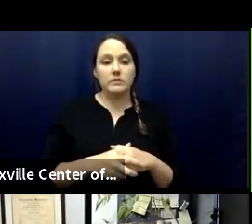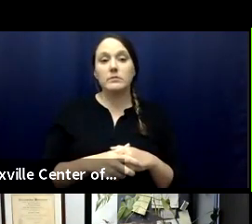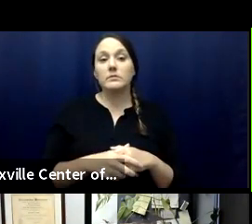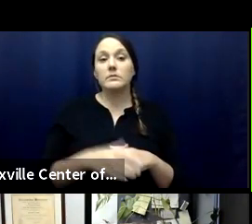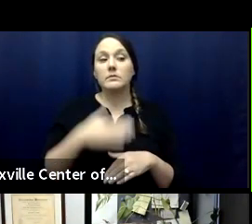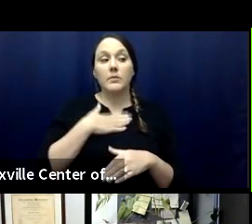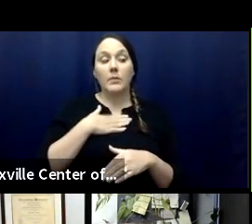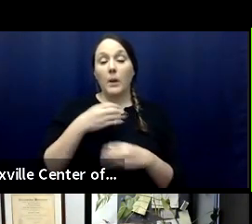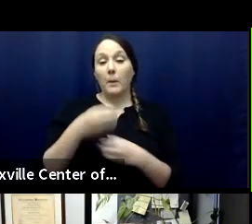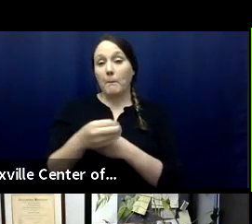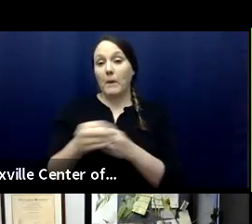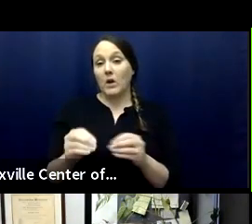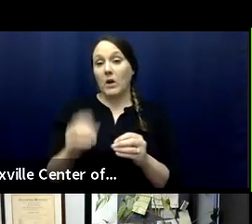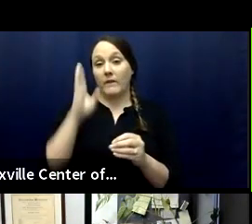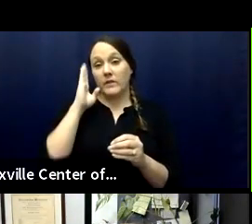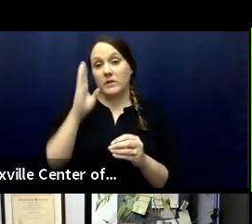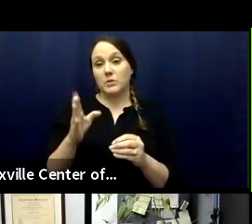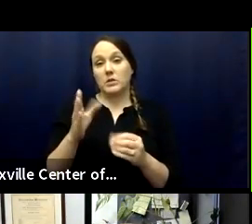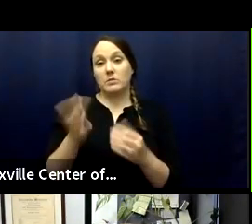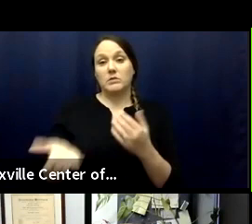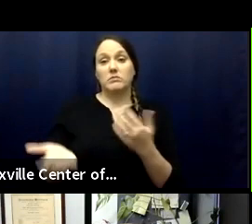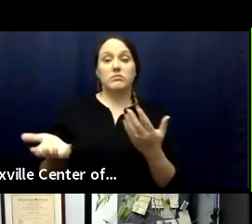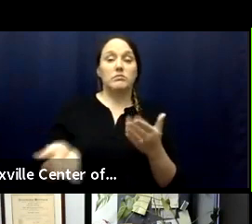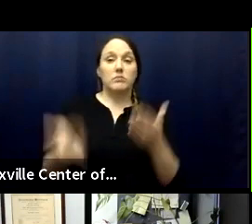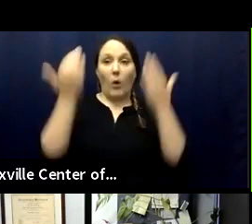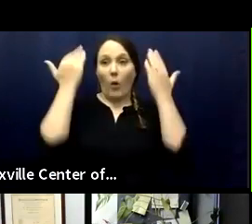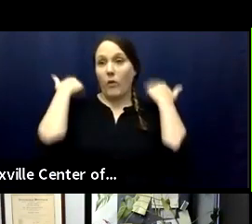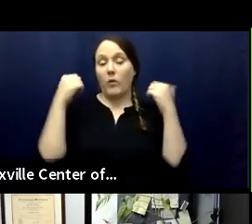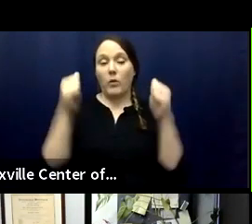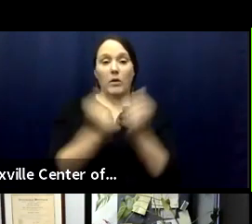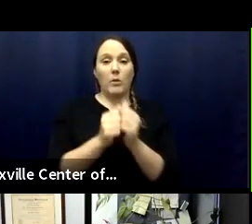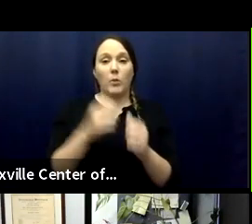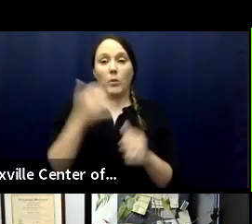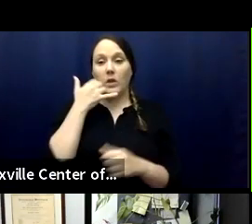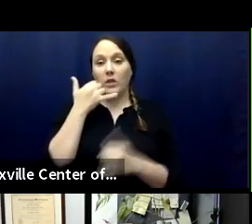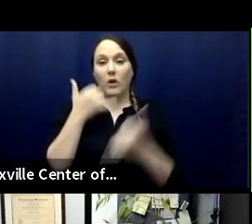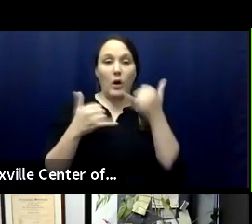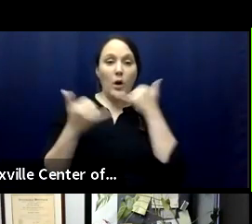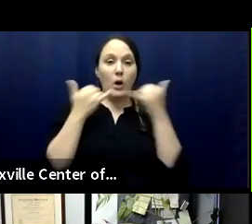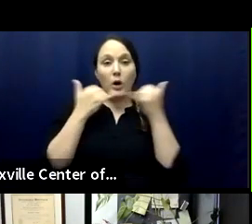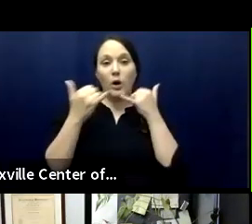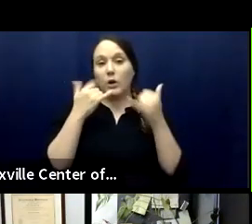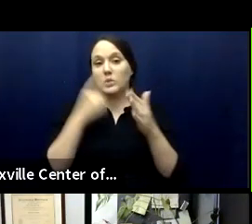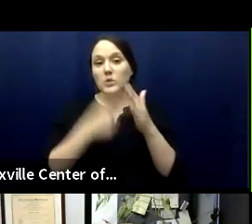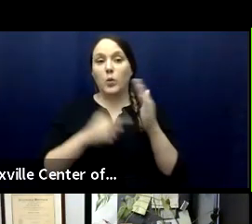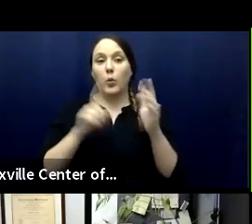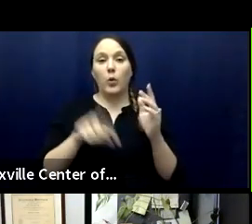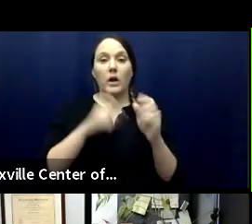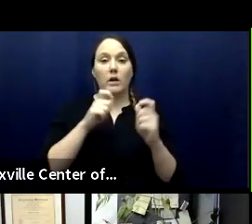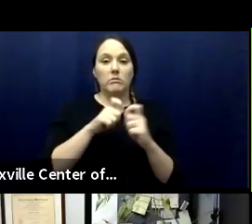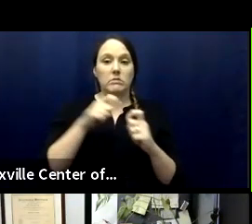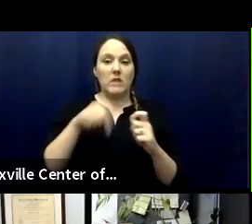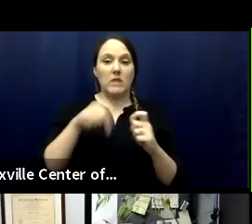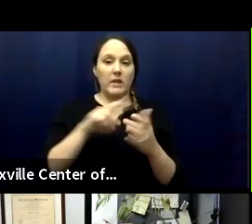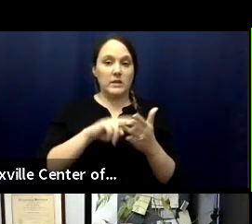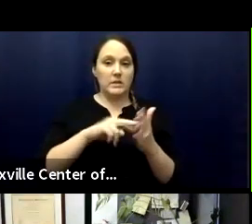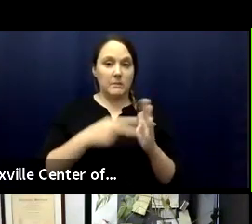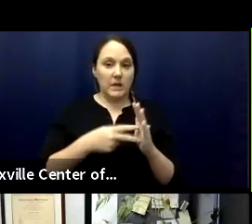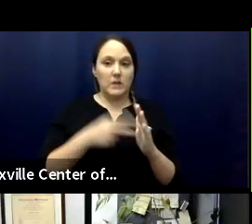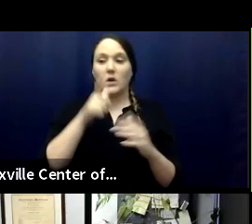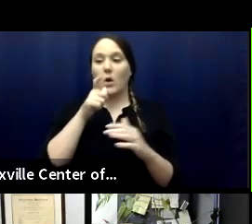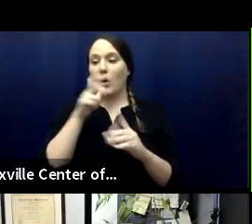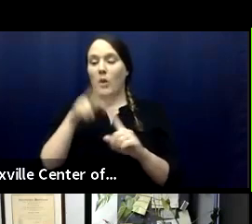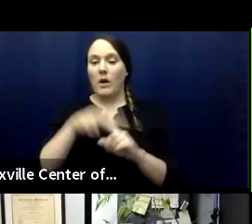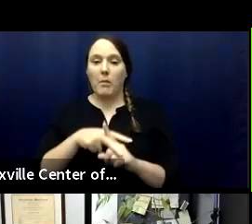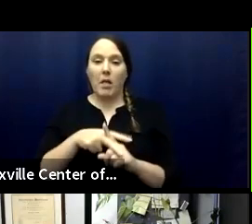my office will get inundated with calls about what exactly this means and who it applies to and all those